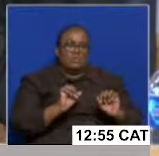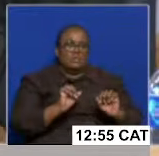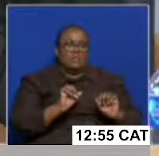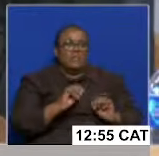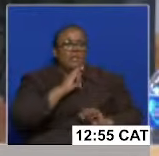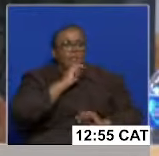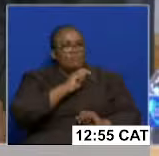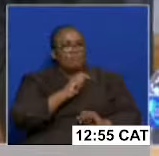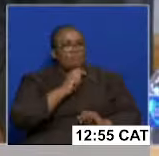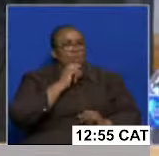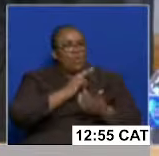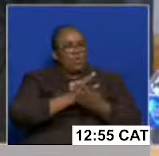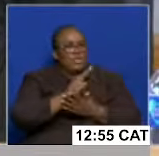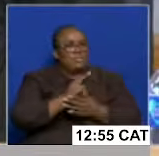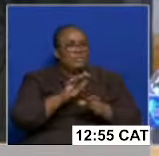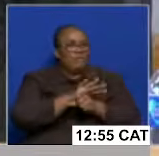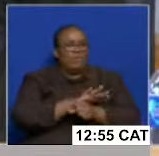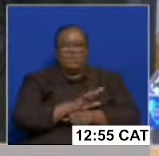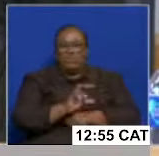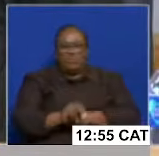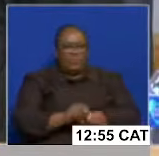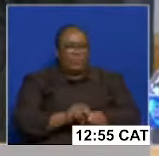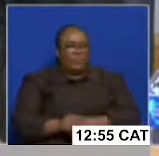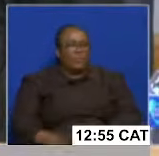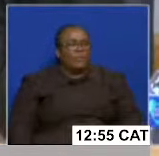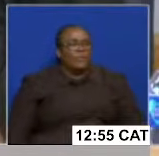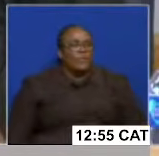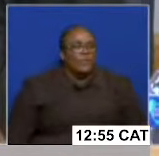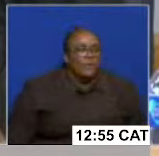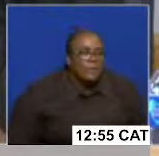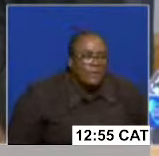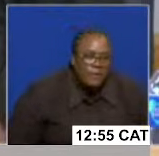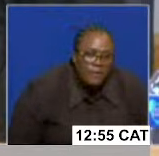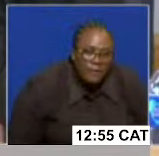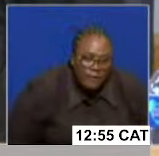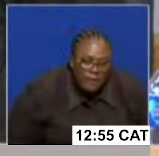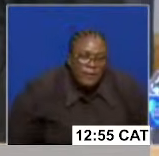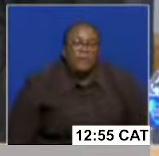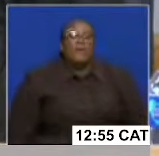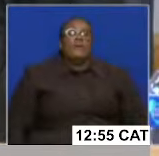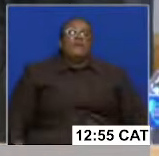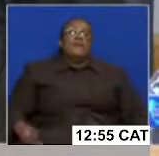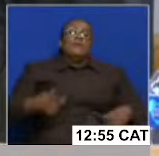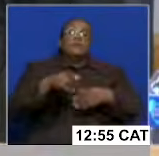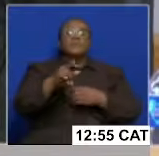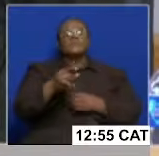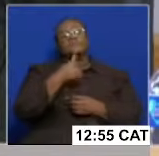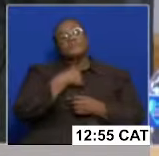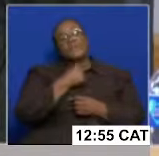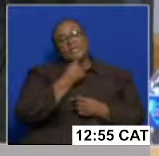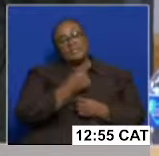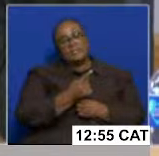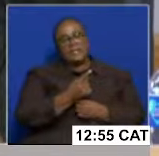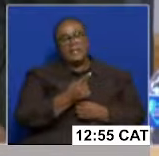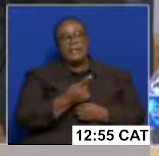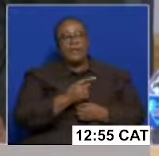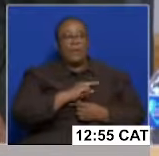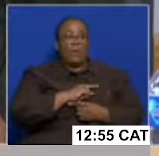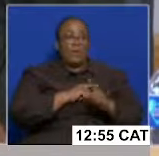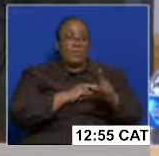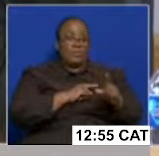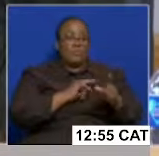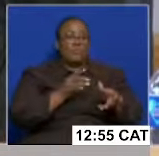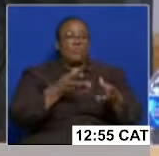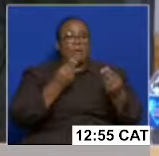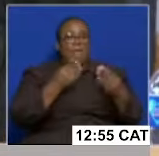And, Okay, and I say this starting from, you were given the business card of Mr. Magagula.